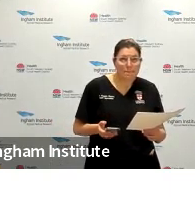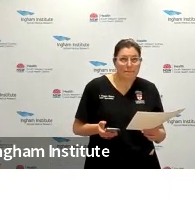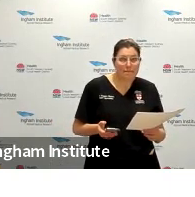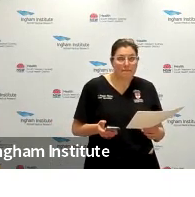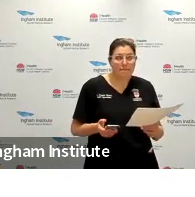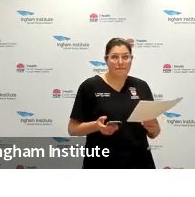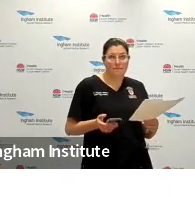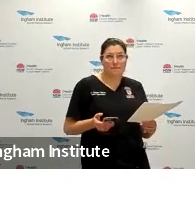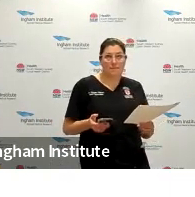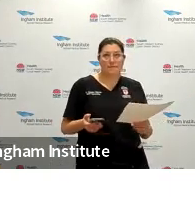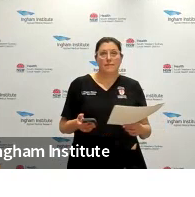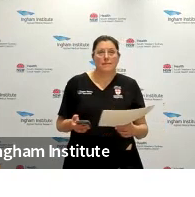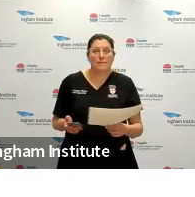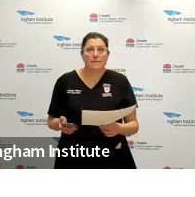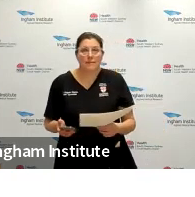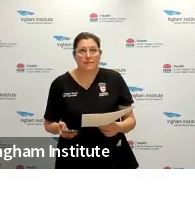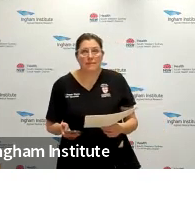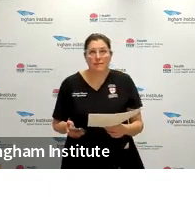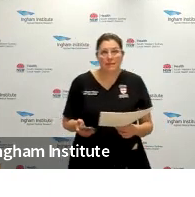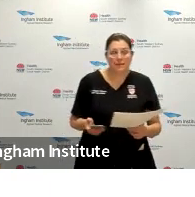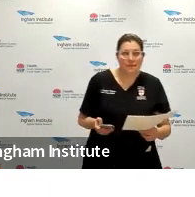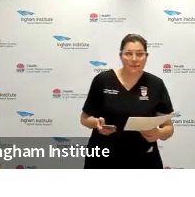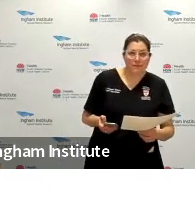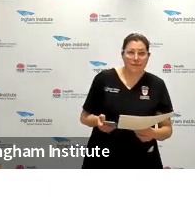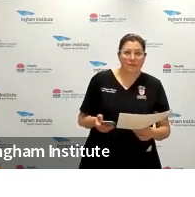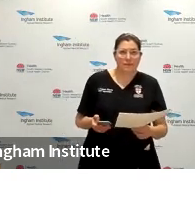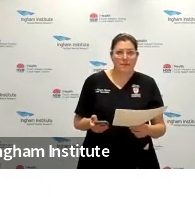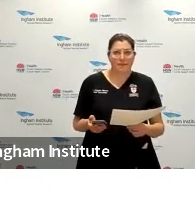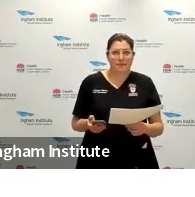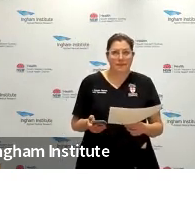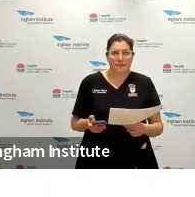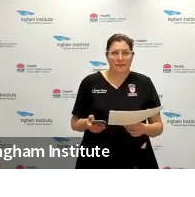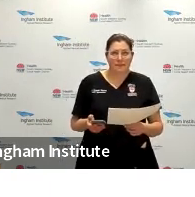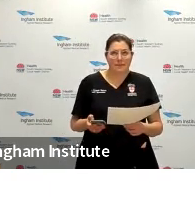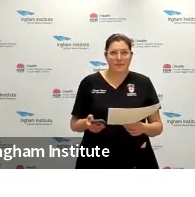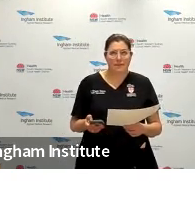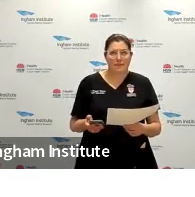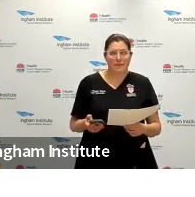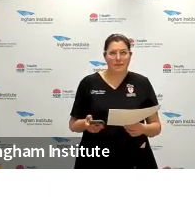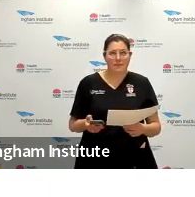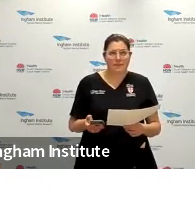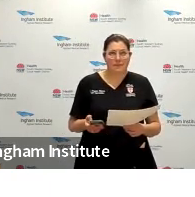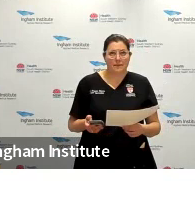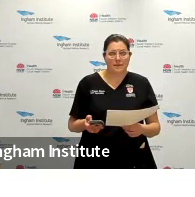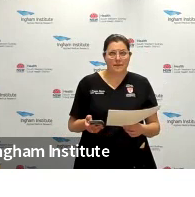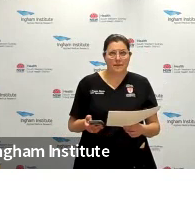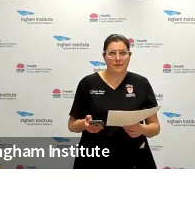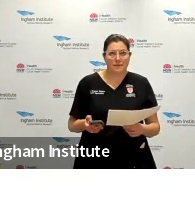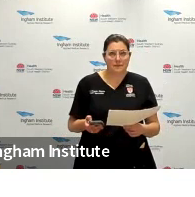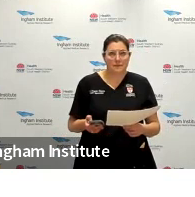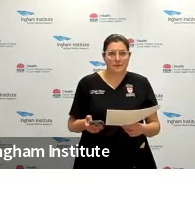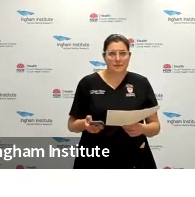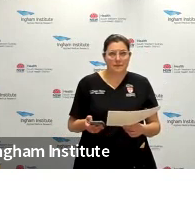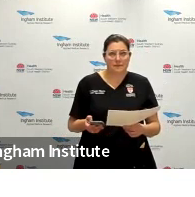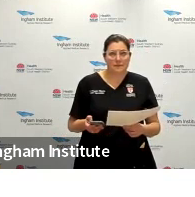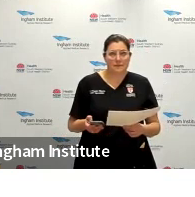second stage of the disease where the mother gets sick with high blood pressure or protein in their urine. And it's this thrust of